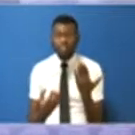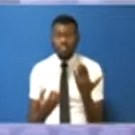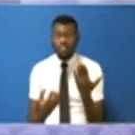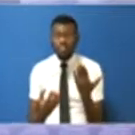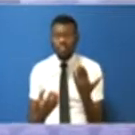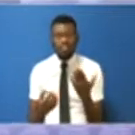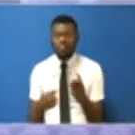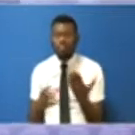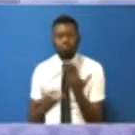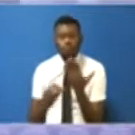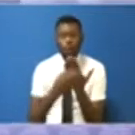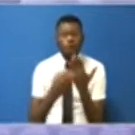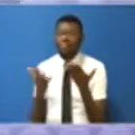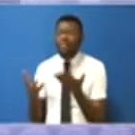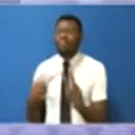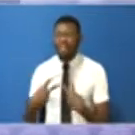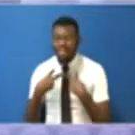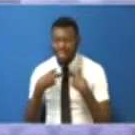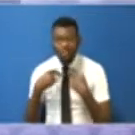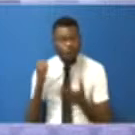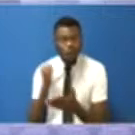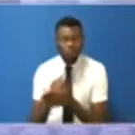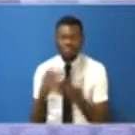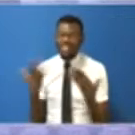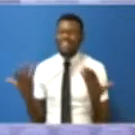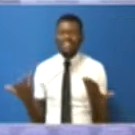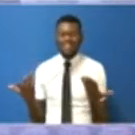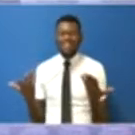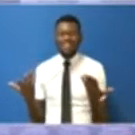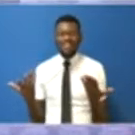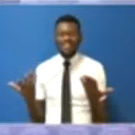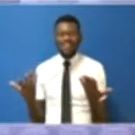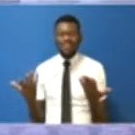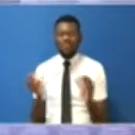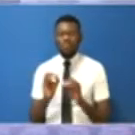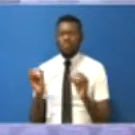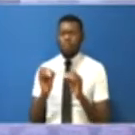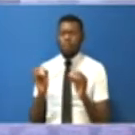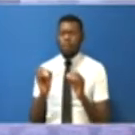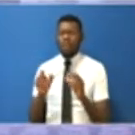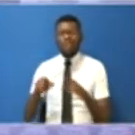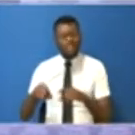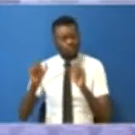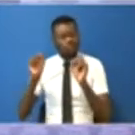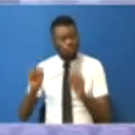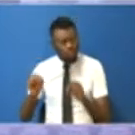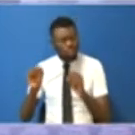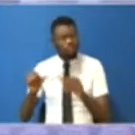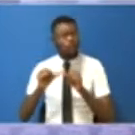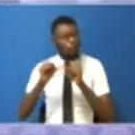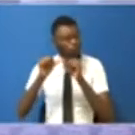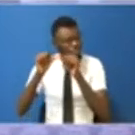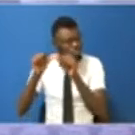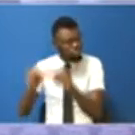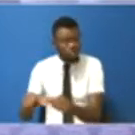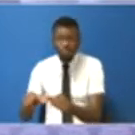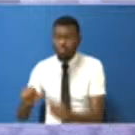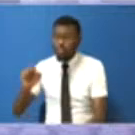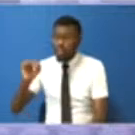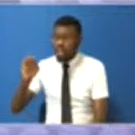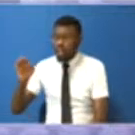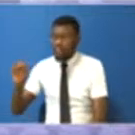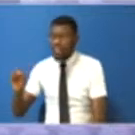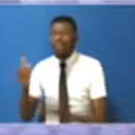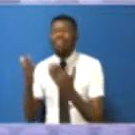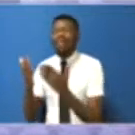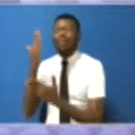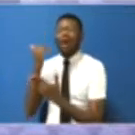office in fact if you stuck in office who you probably would have been the incumbent governor if you're stuck in office there'd be no enemies in nairobi the